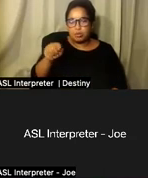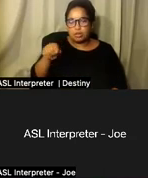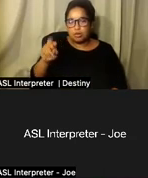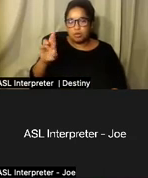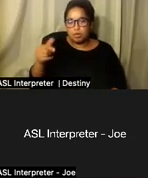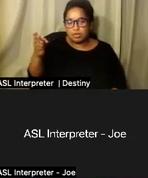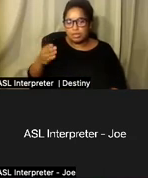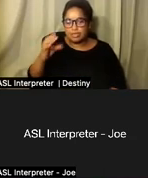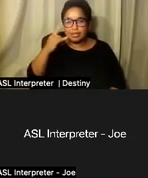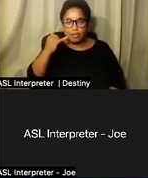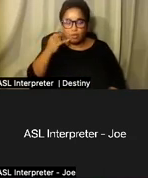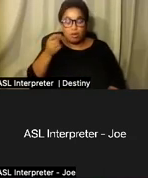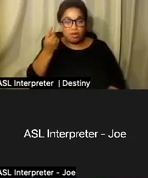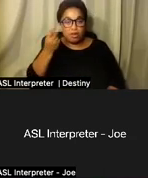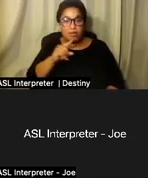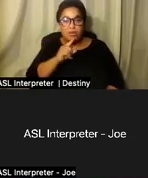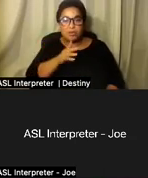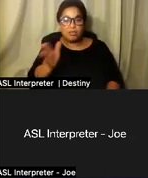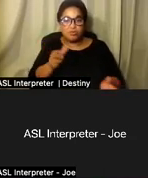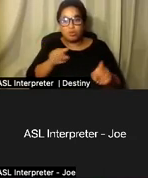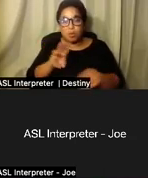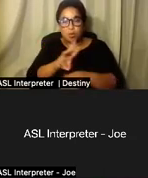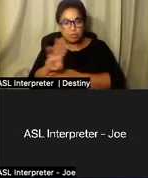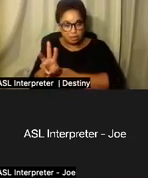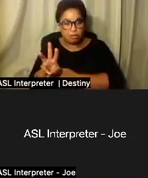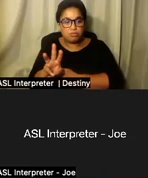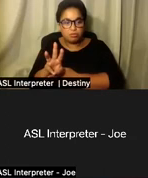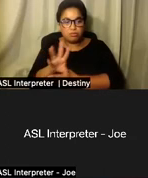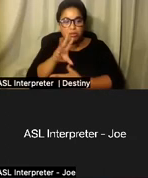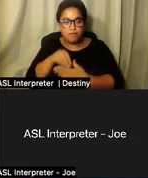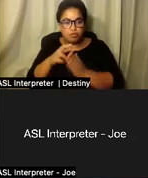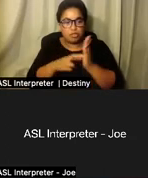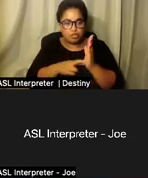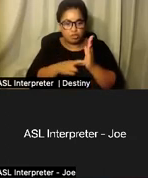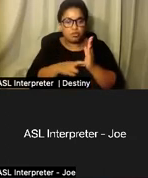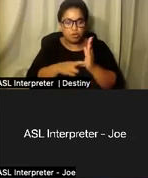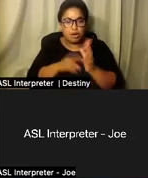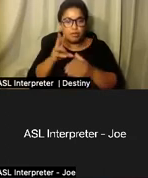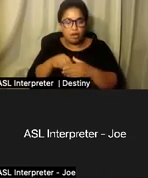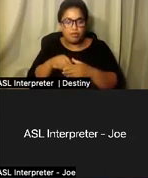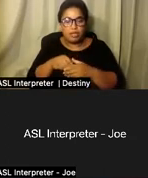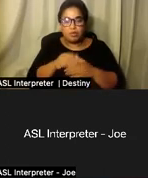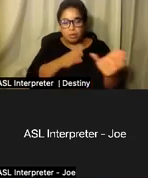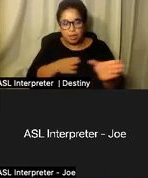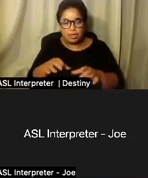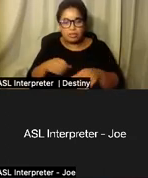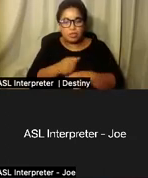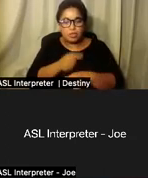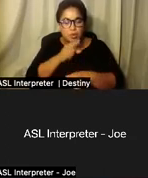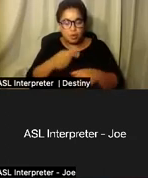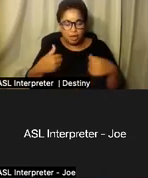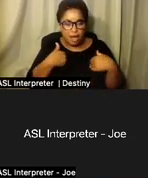participating this year and that your organizations and all the organizations you're involved with are planning to do an earthquake drill either on